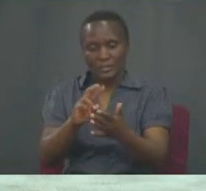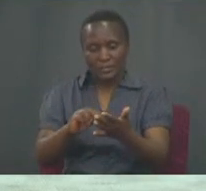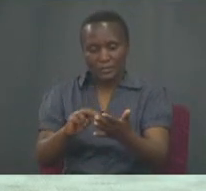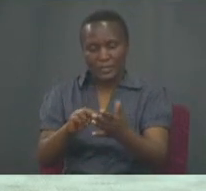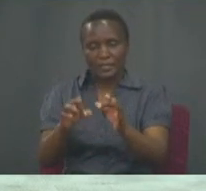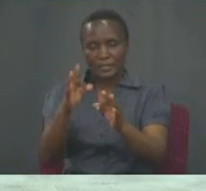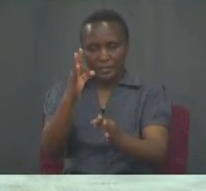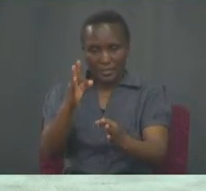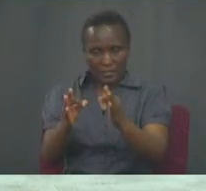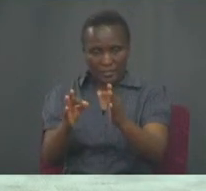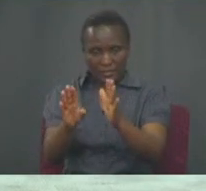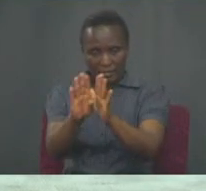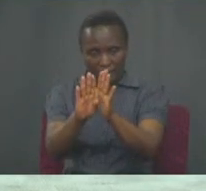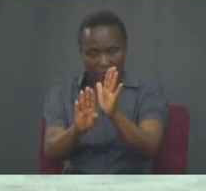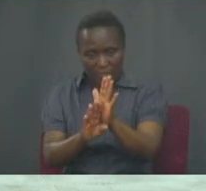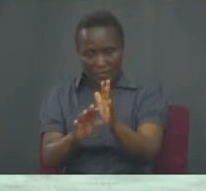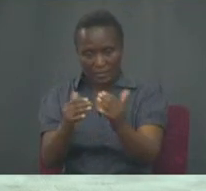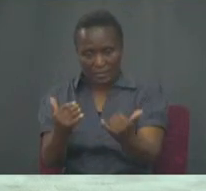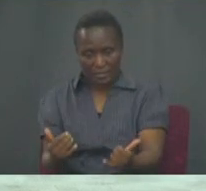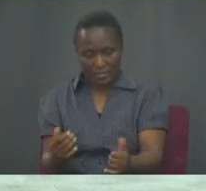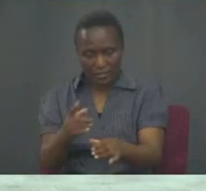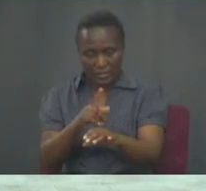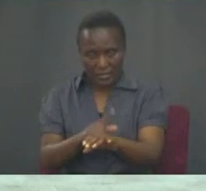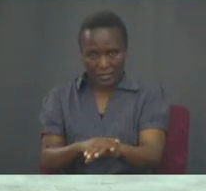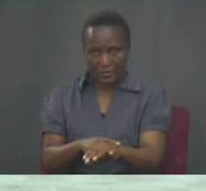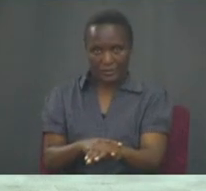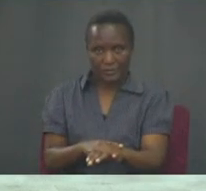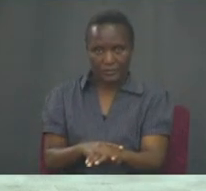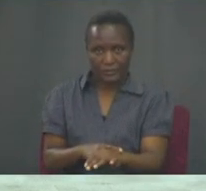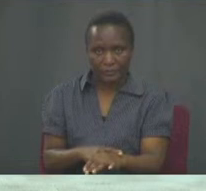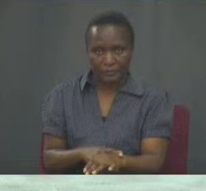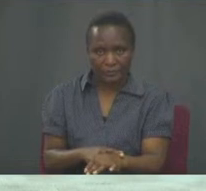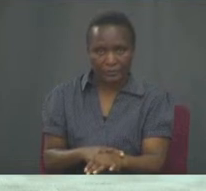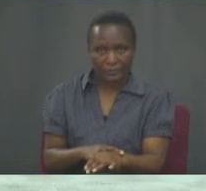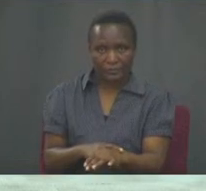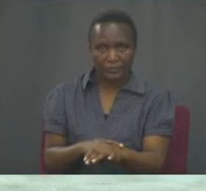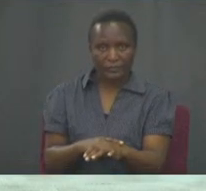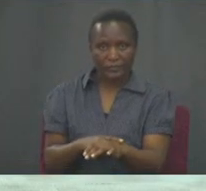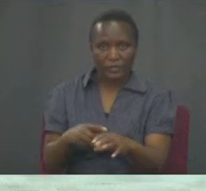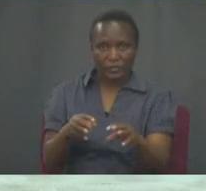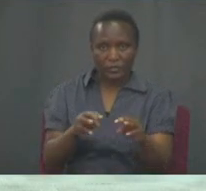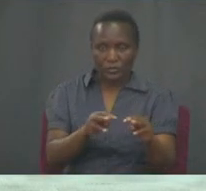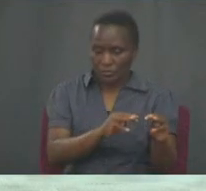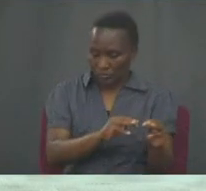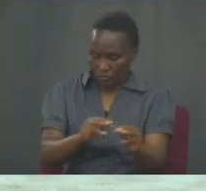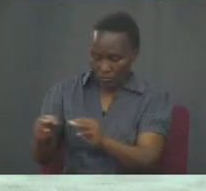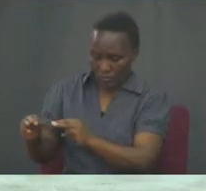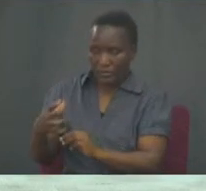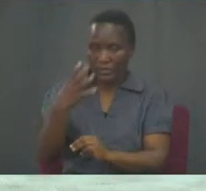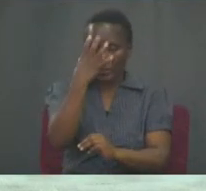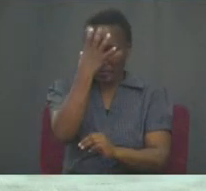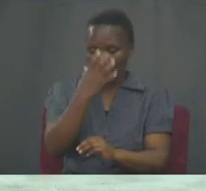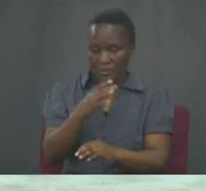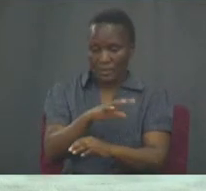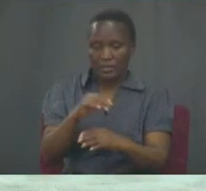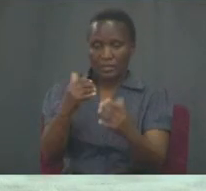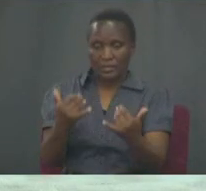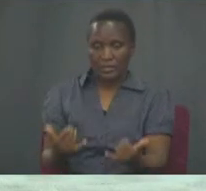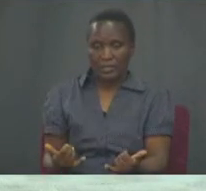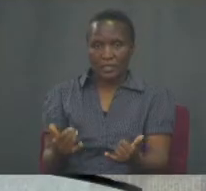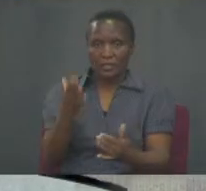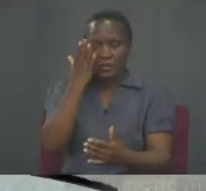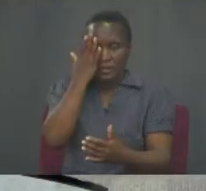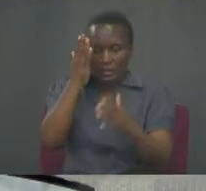now it was time to displace the Canaanites. Israel is now supposed to take over their